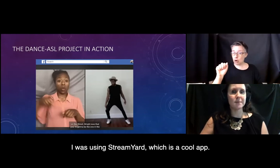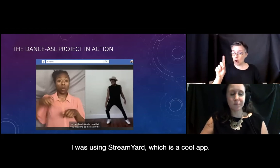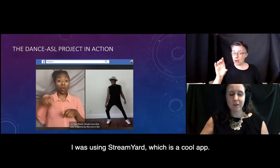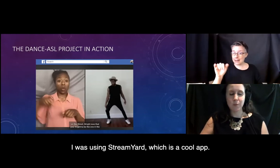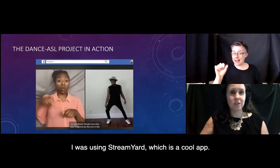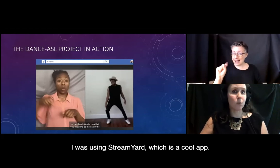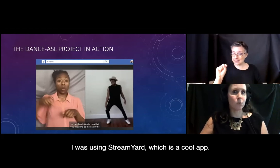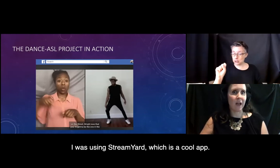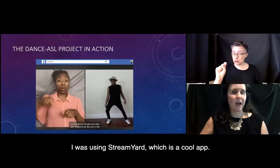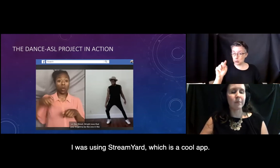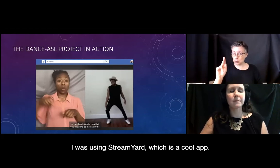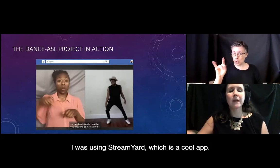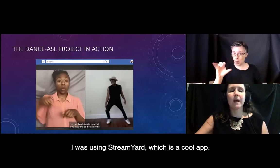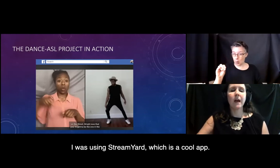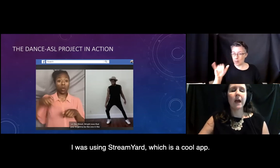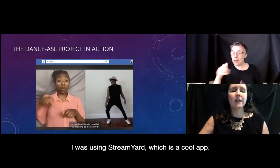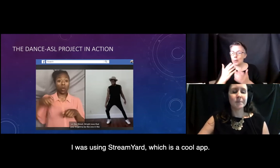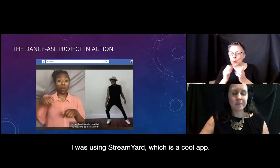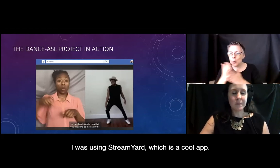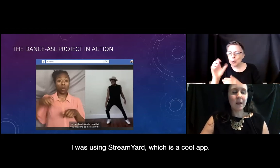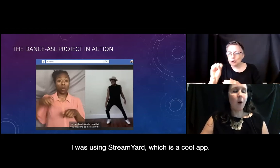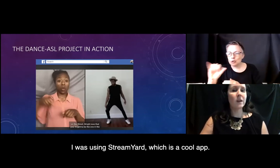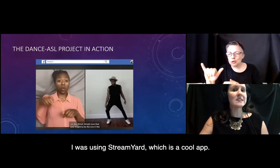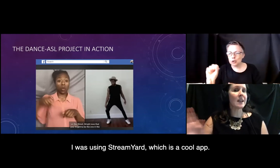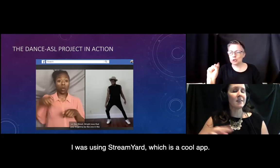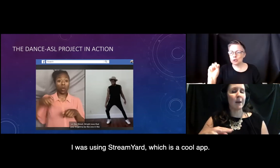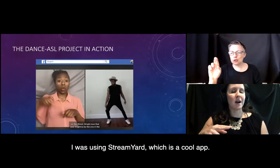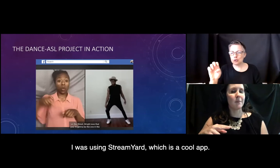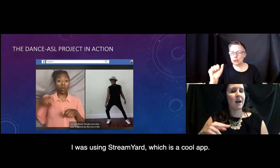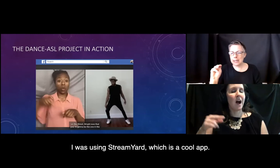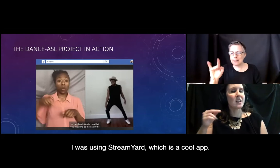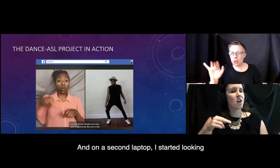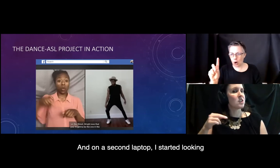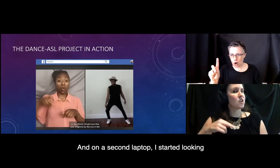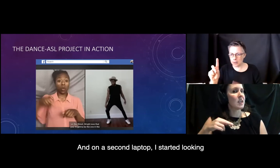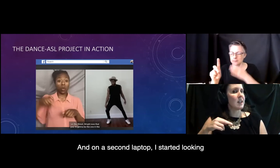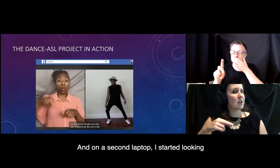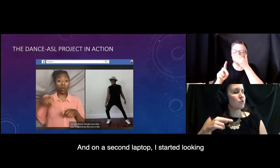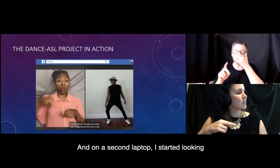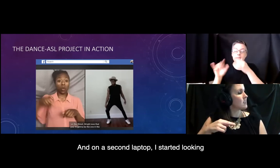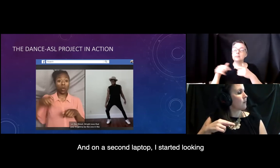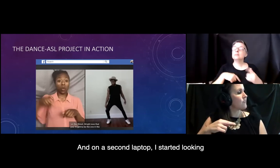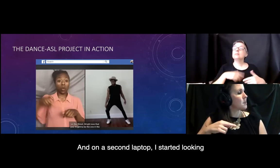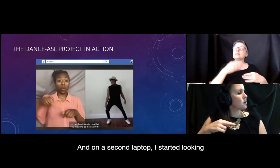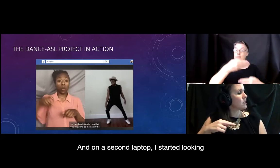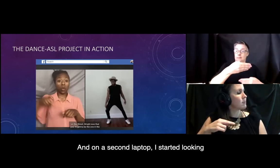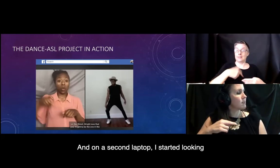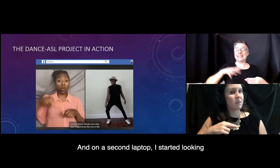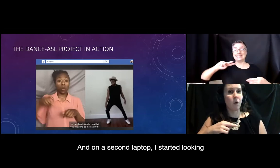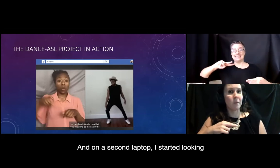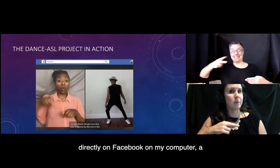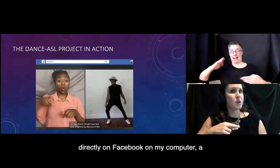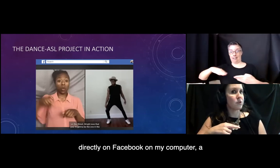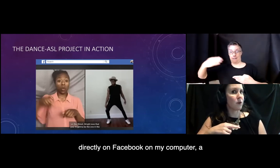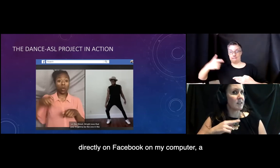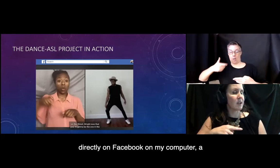StreamYard, which is a cool app. And on a second laptop, I started looking directly on Facebook